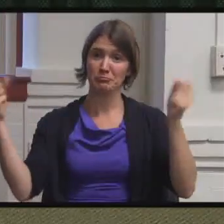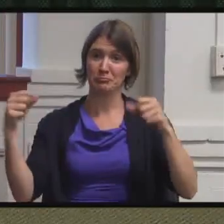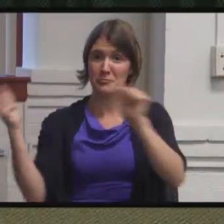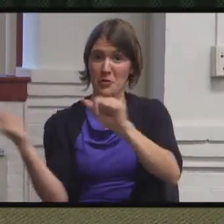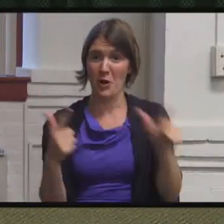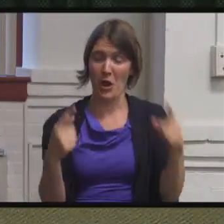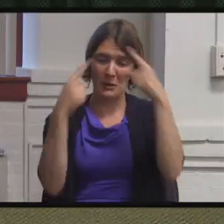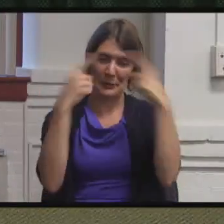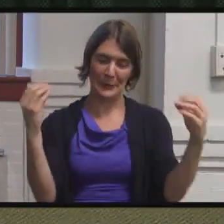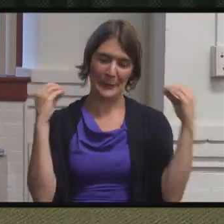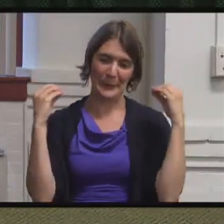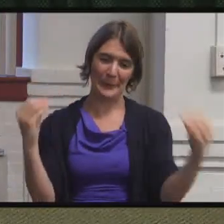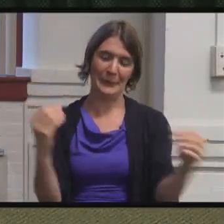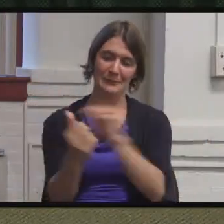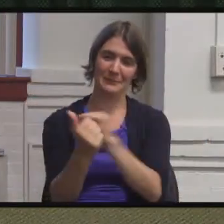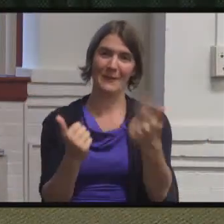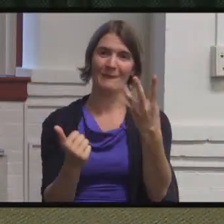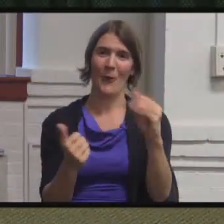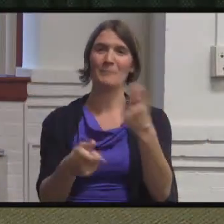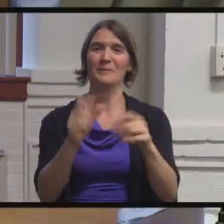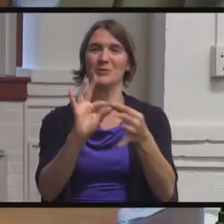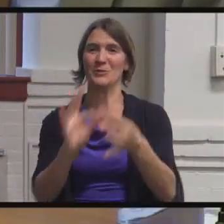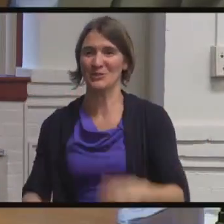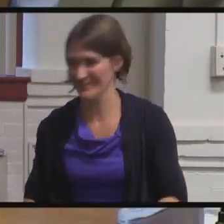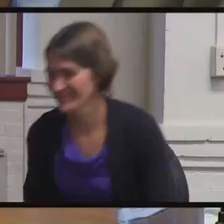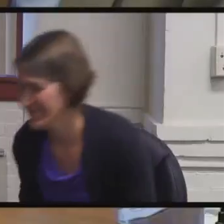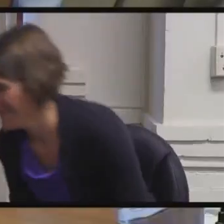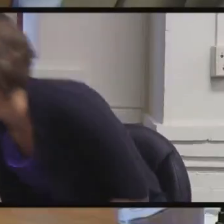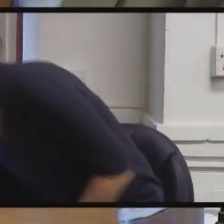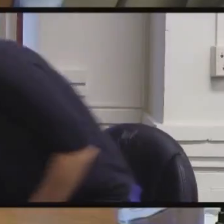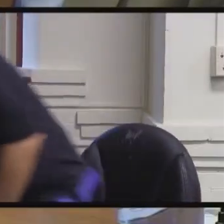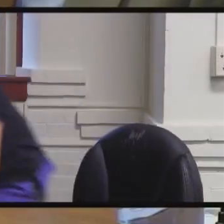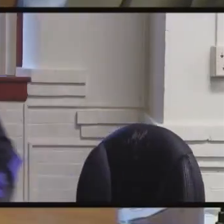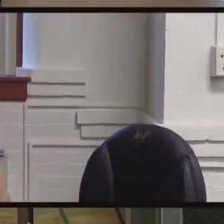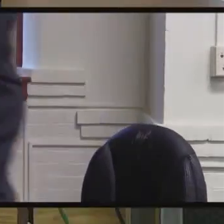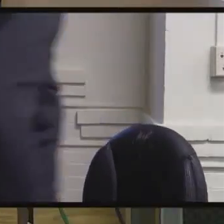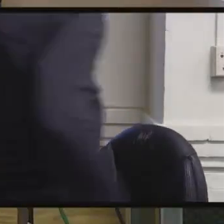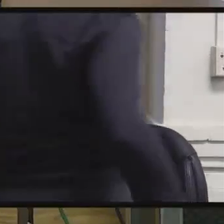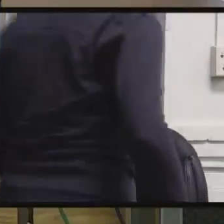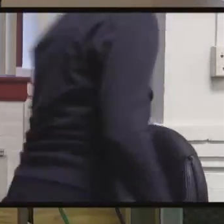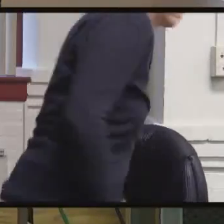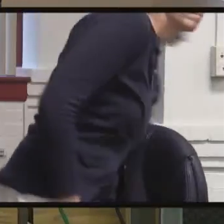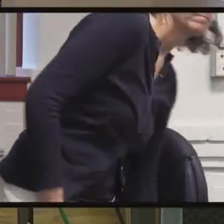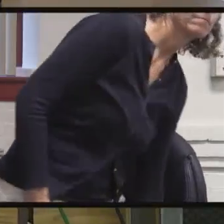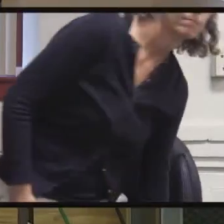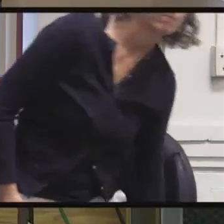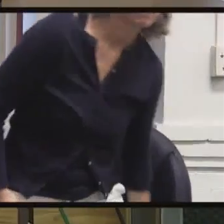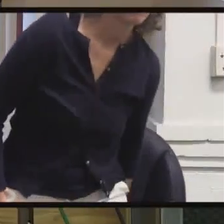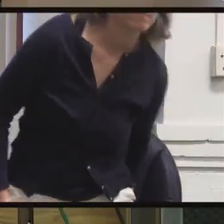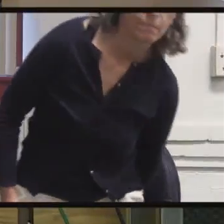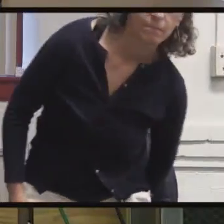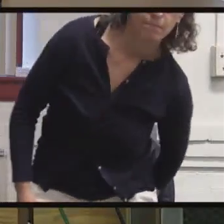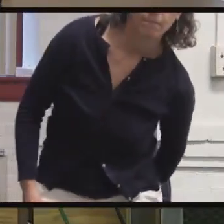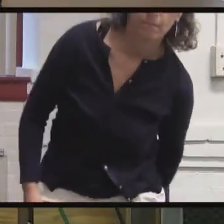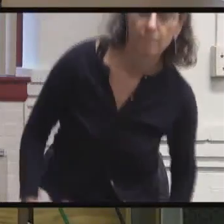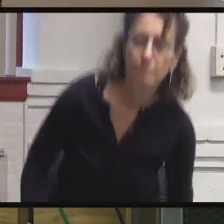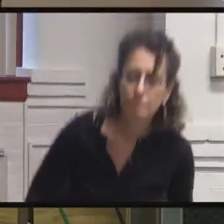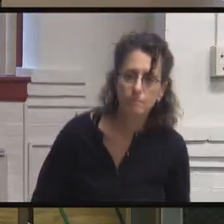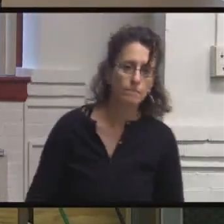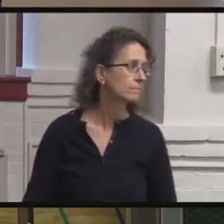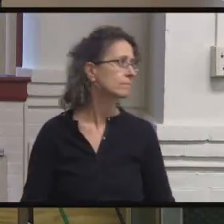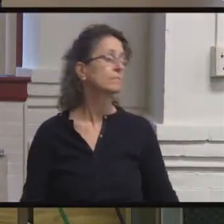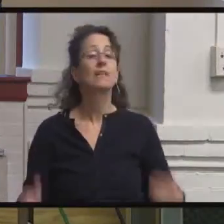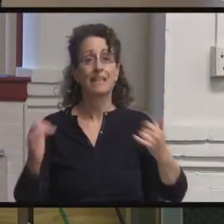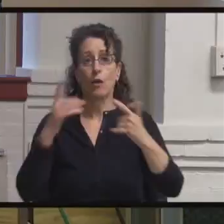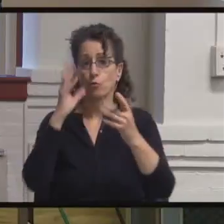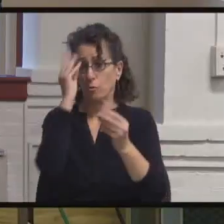Aye. Aye. Any opposed or abstaining? That carries 4-0. Thanks for coming. Have fun. Thank you very much, guys. You know, so now you can give notice that the select board approved, and